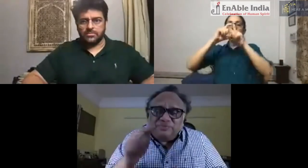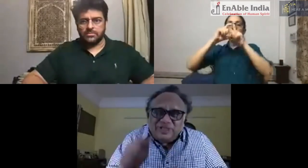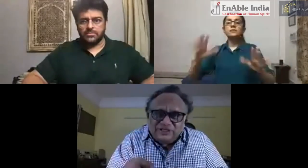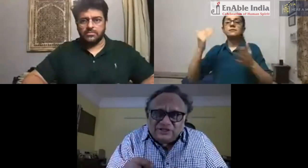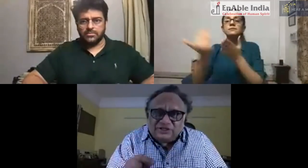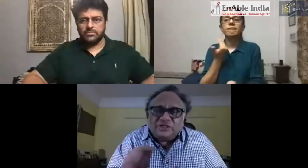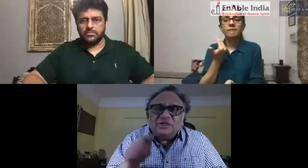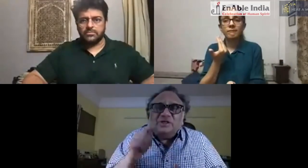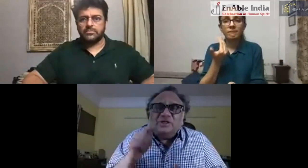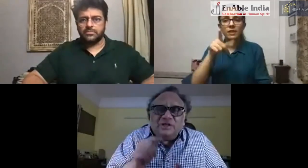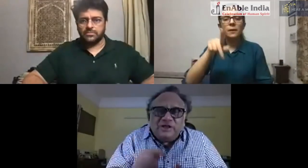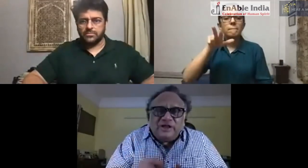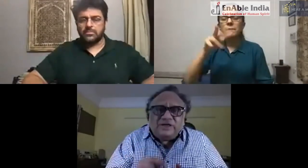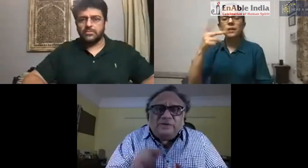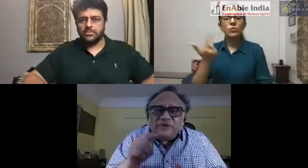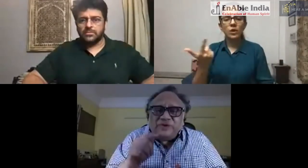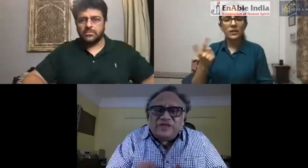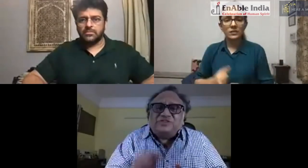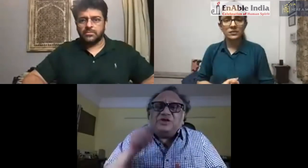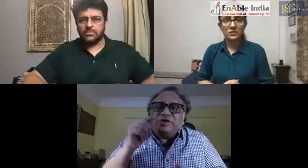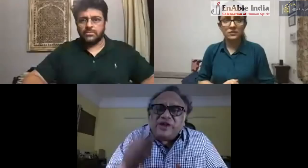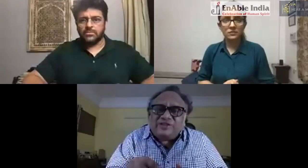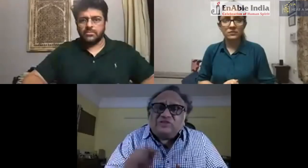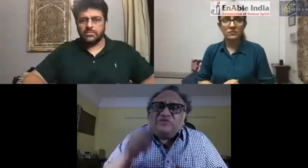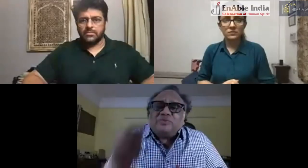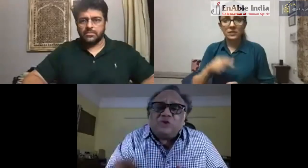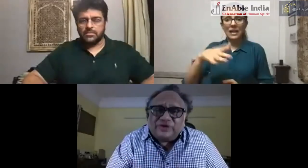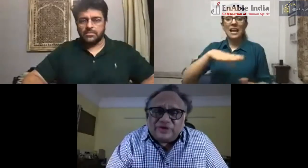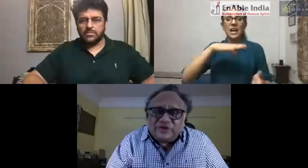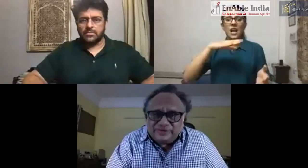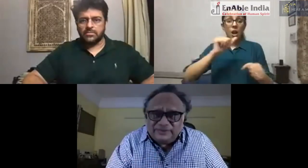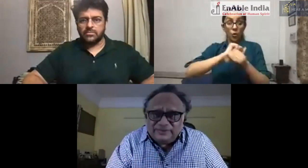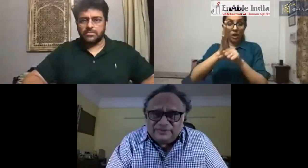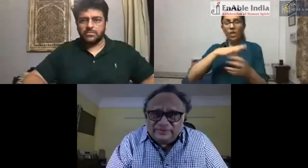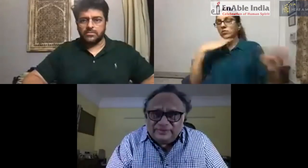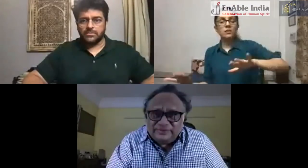which means it prevents death from COVID.